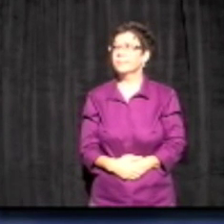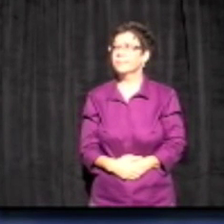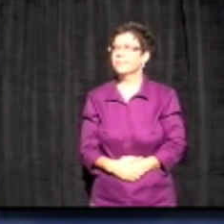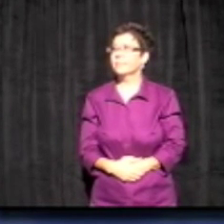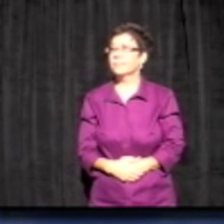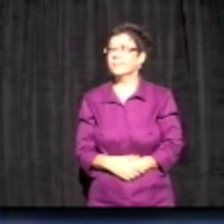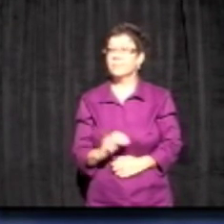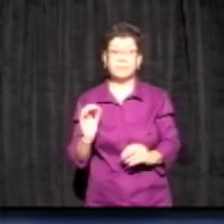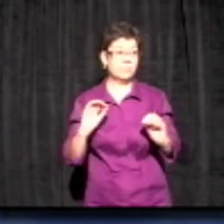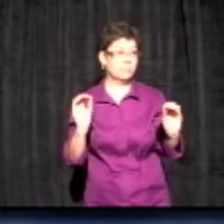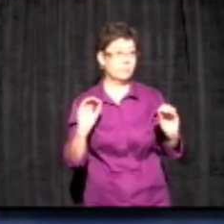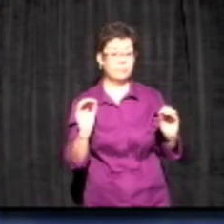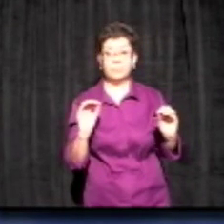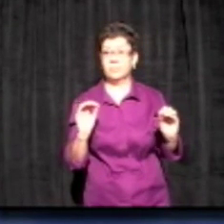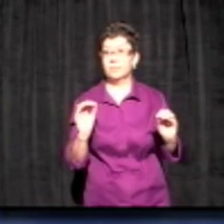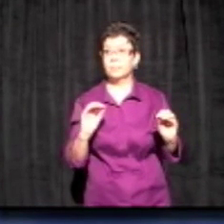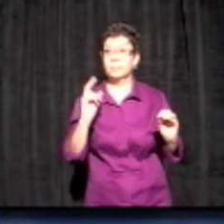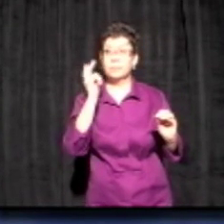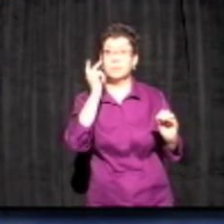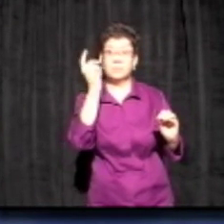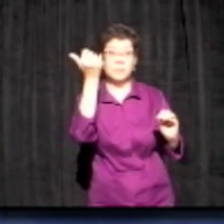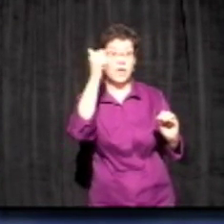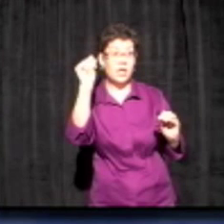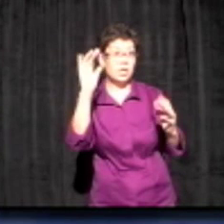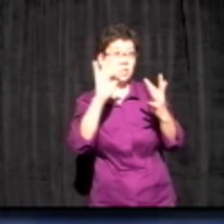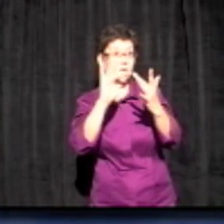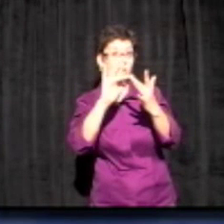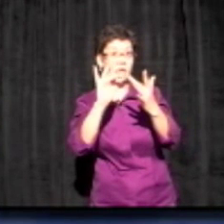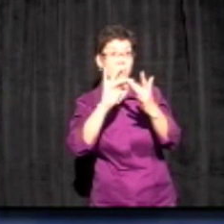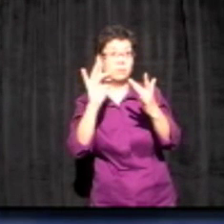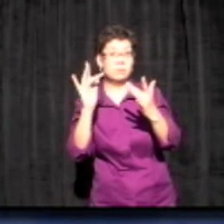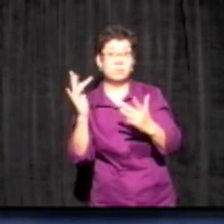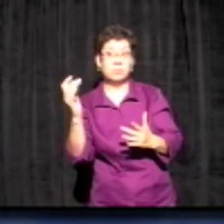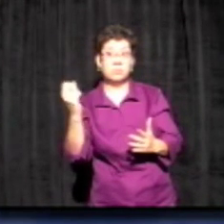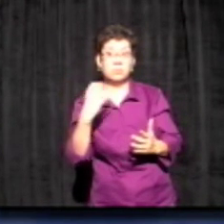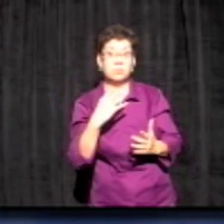There being no questions from the room, we'll see if we have a question from the web.